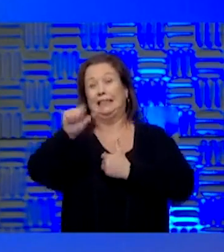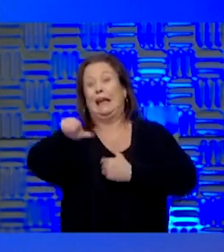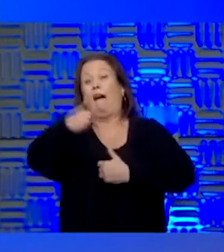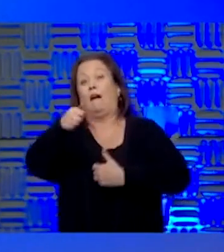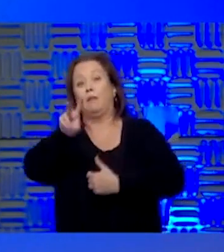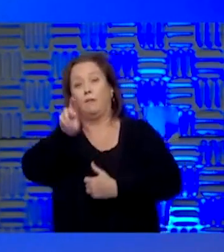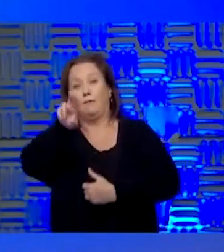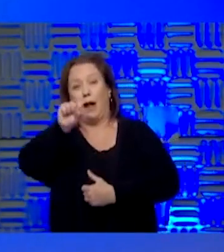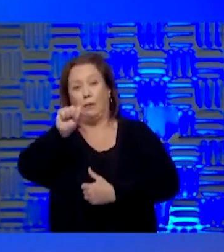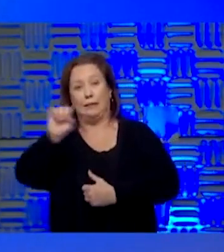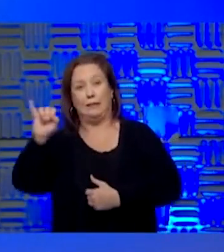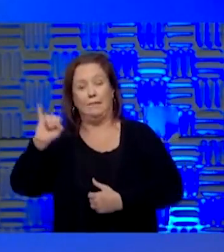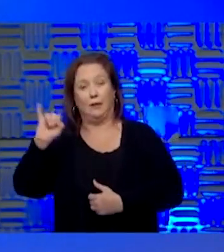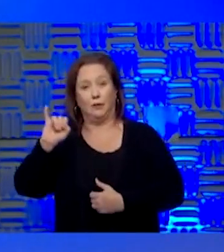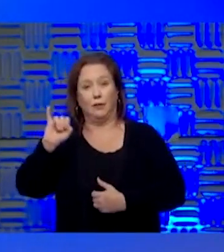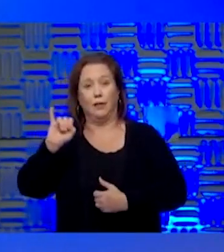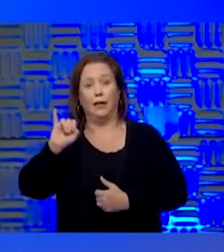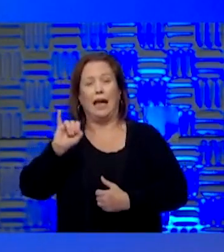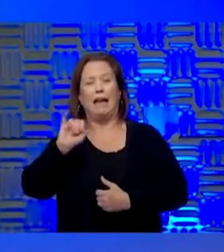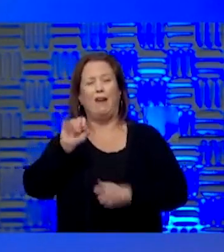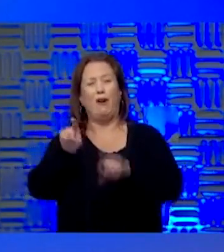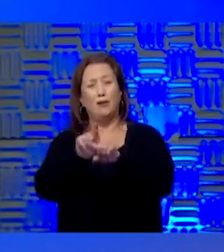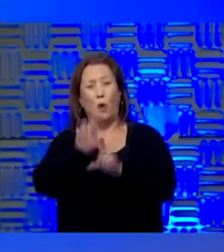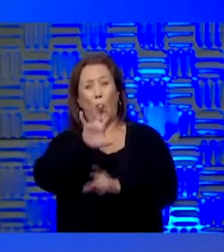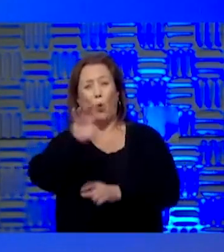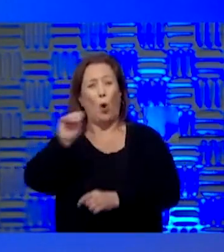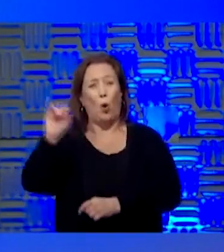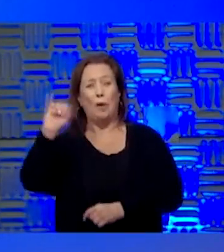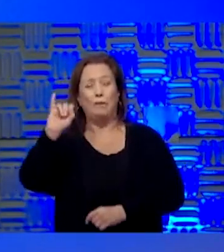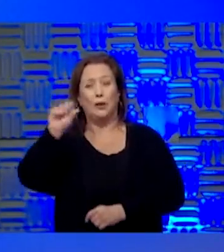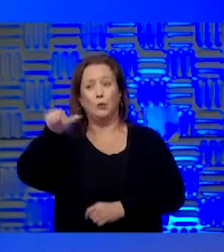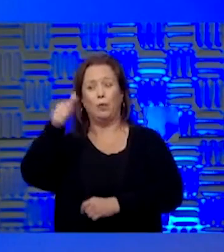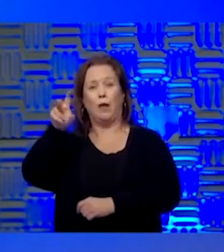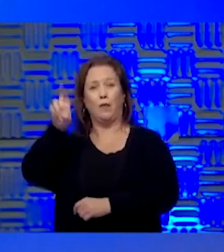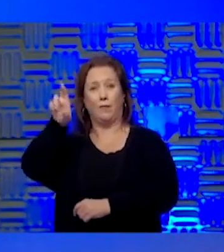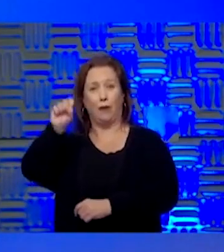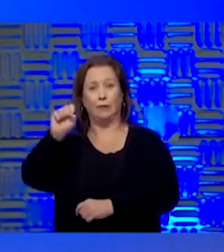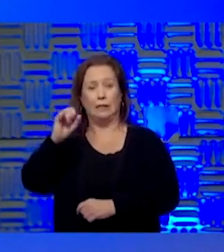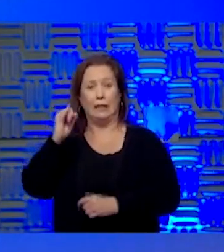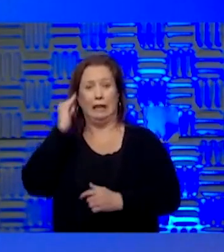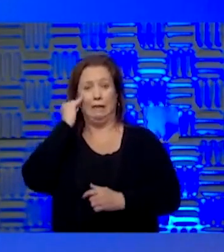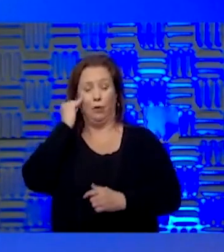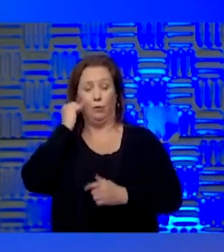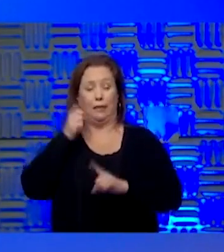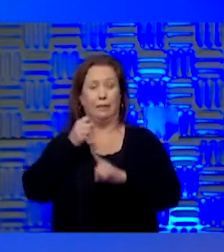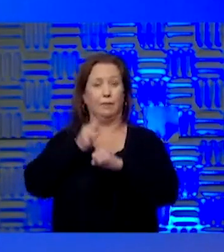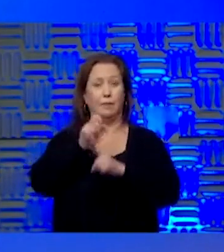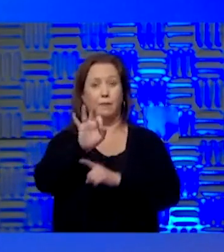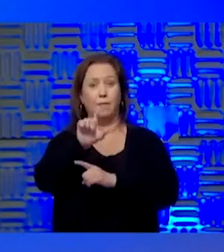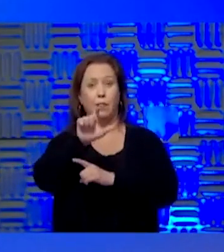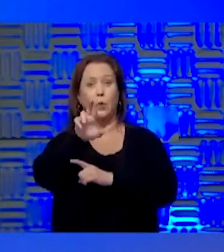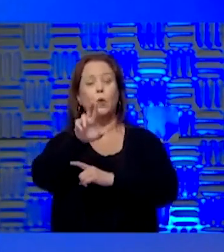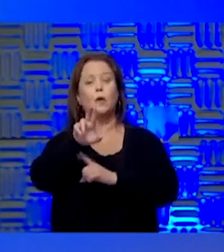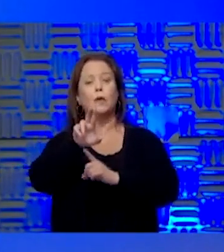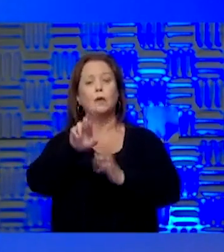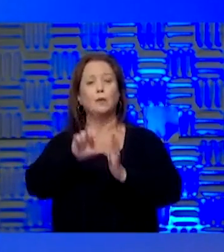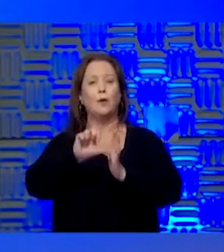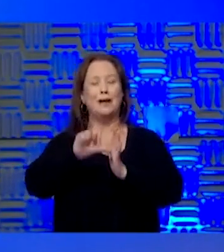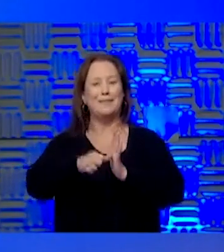virus infections, and especially co-infection with other viruses should you get influenza. So we are going to continue